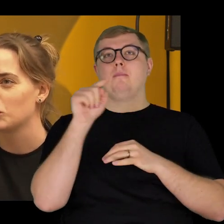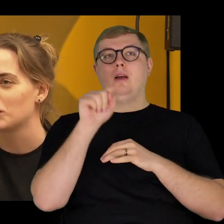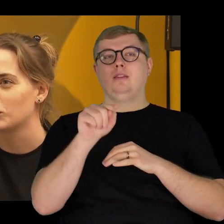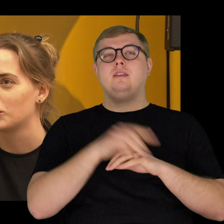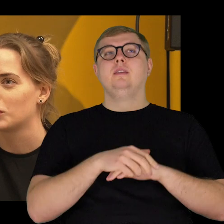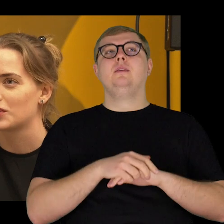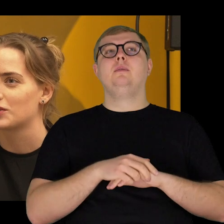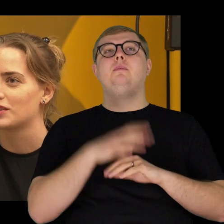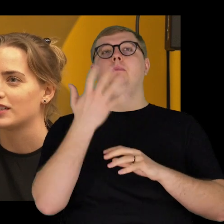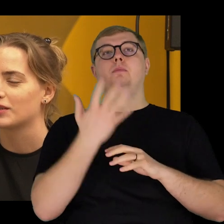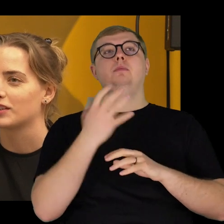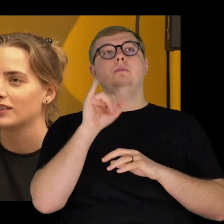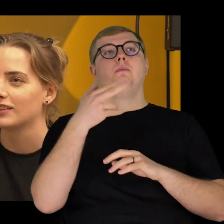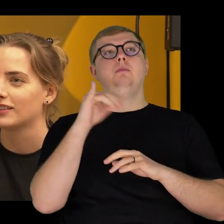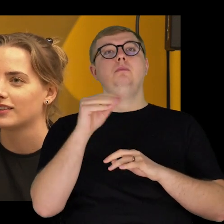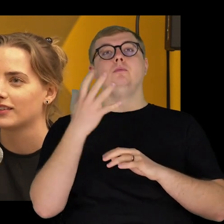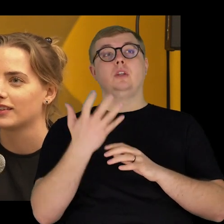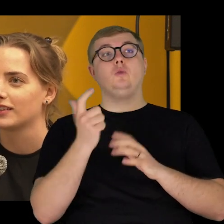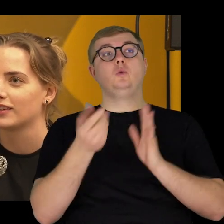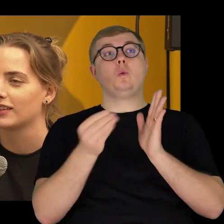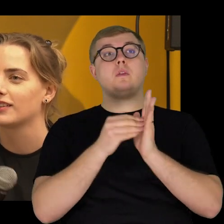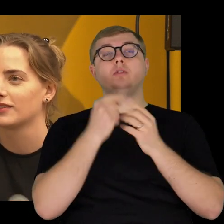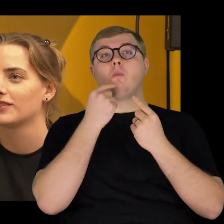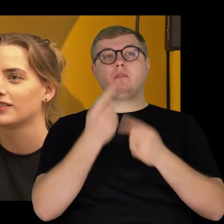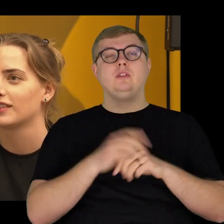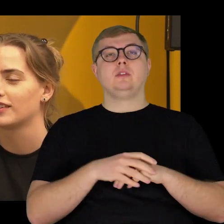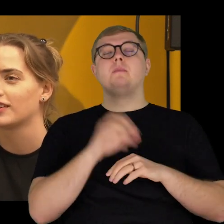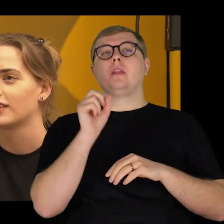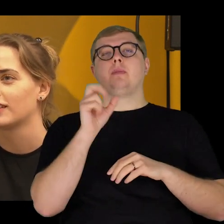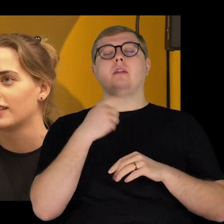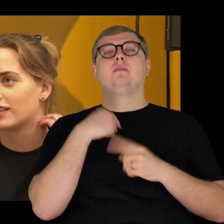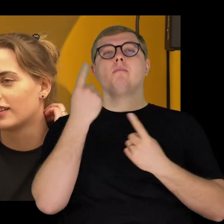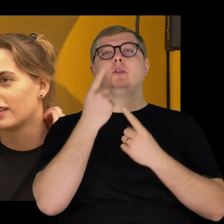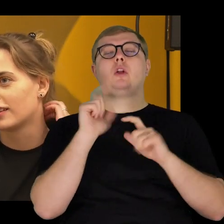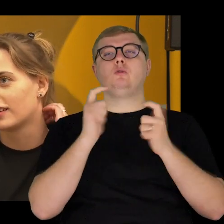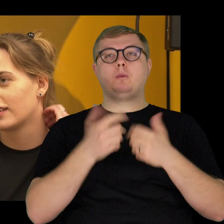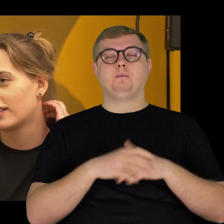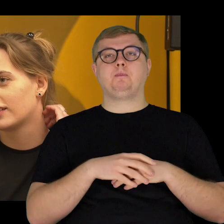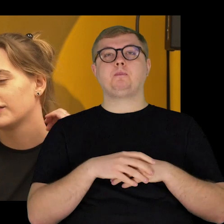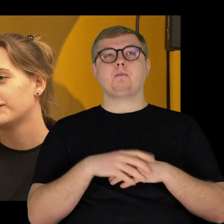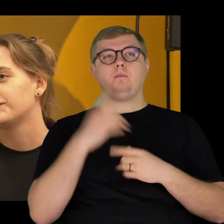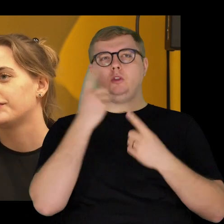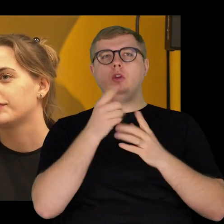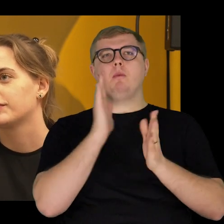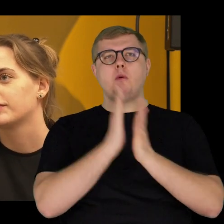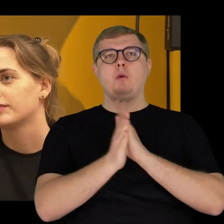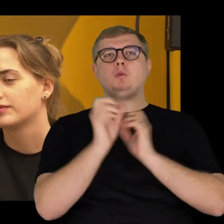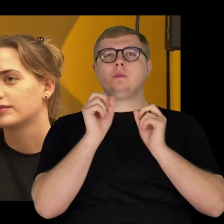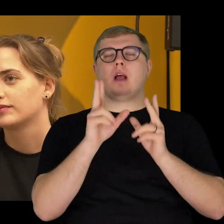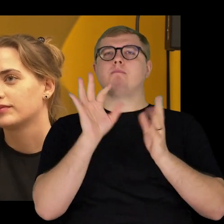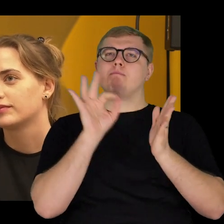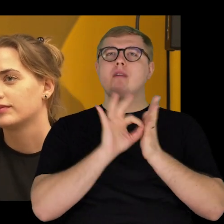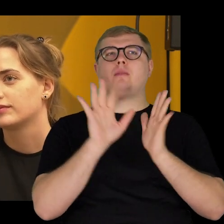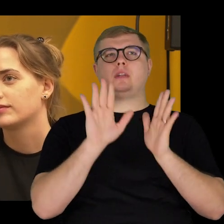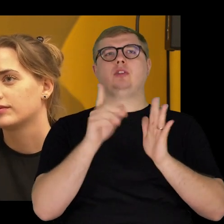Jamie, there's this. You wanted to say something? Yeah. I think Yeah, I mean, it's something that, yeah, we're